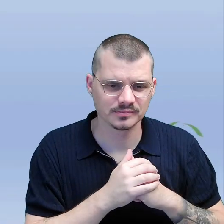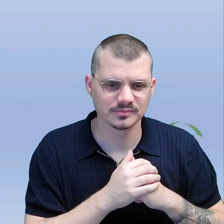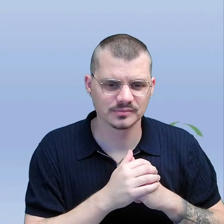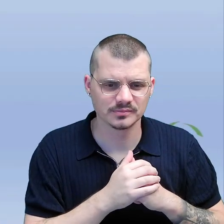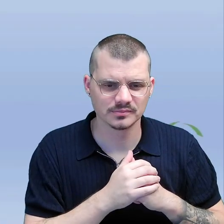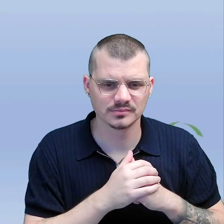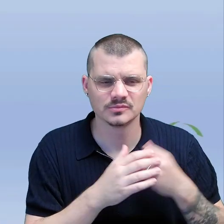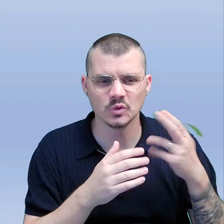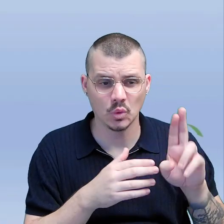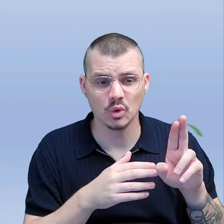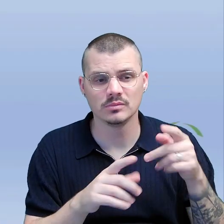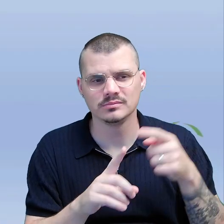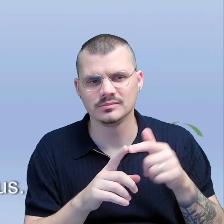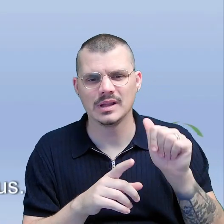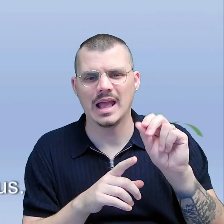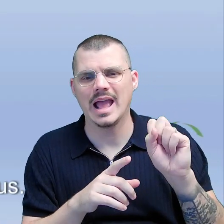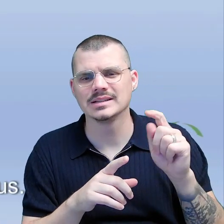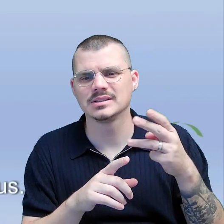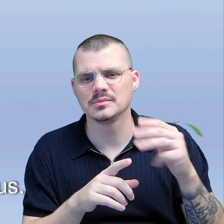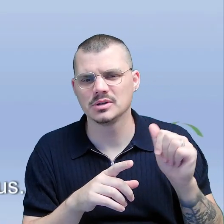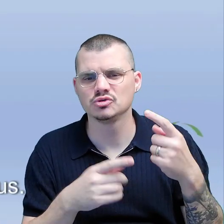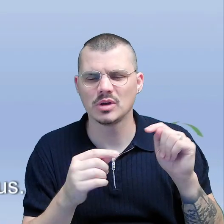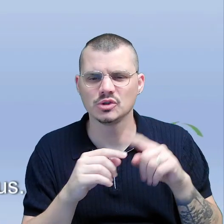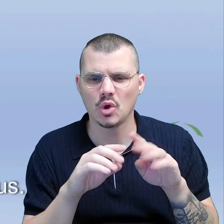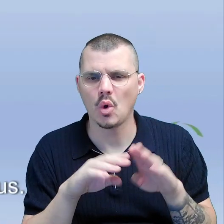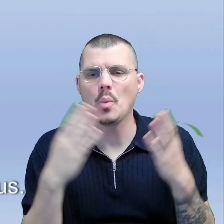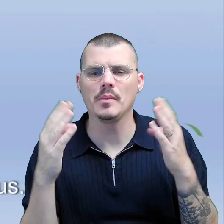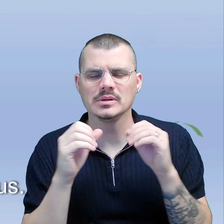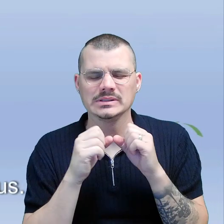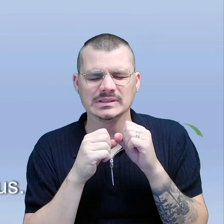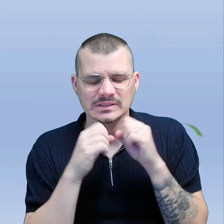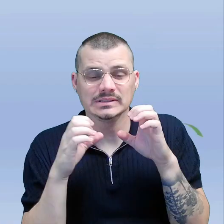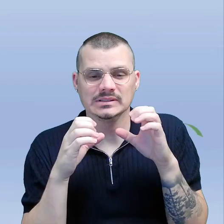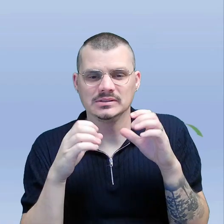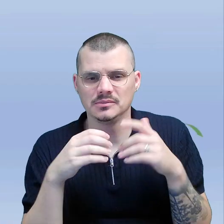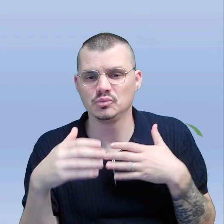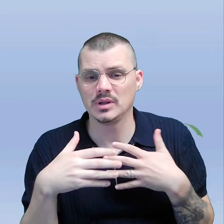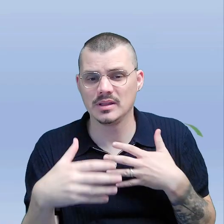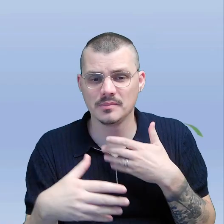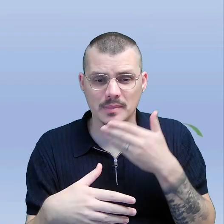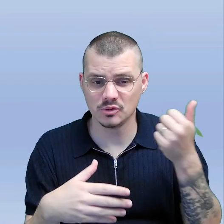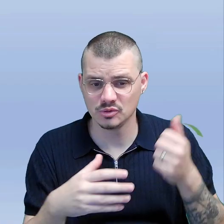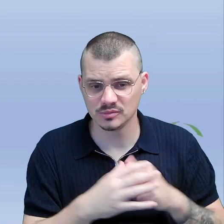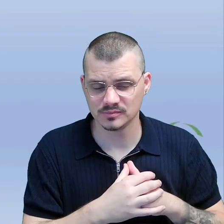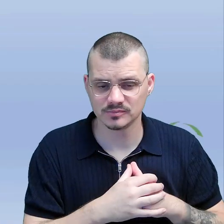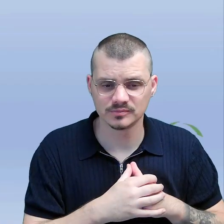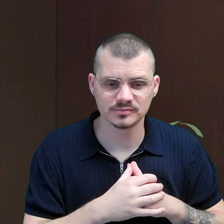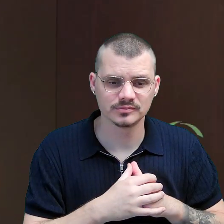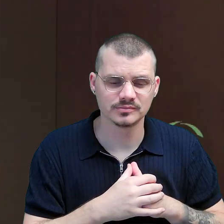or asthma, trying to open up the breathing apparatus.